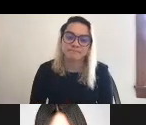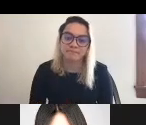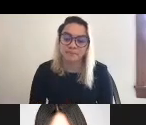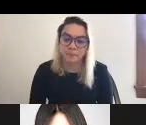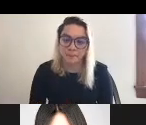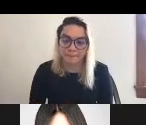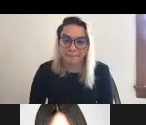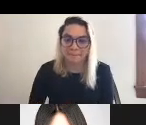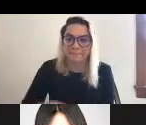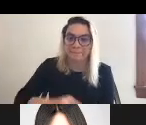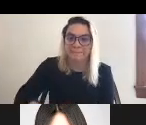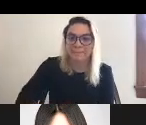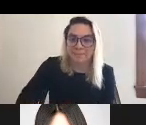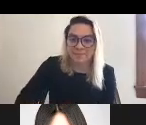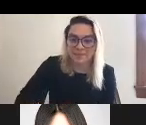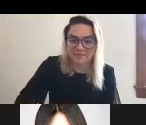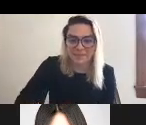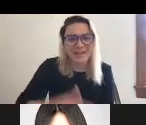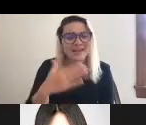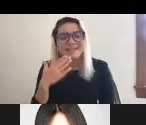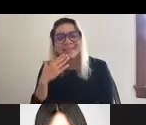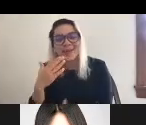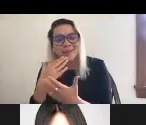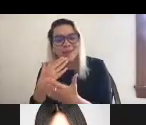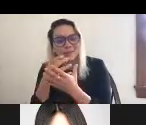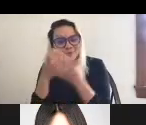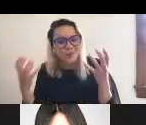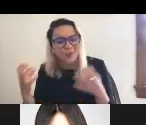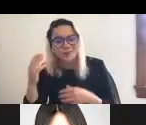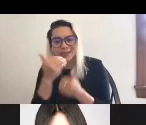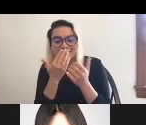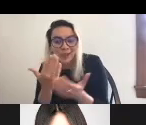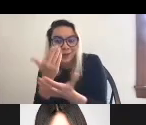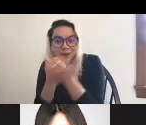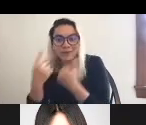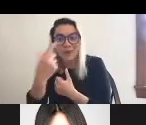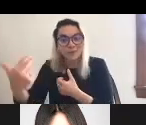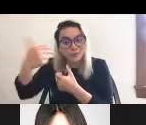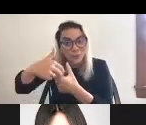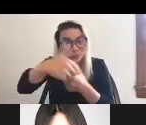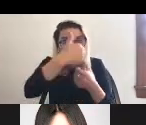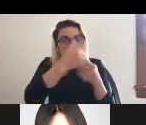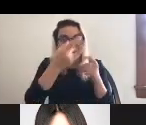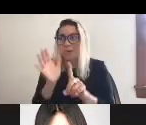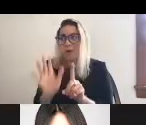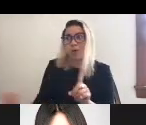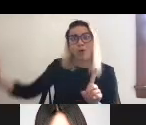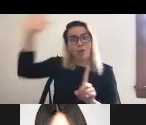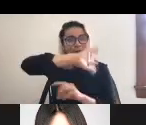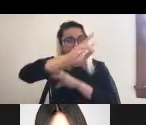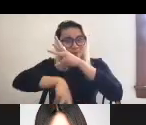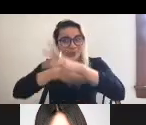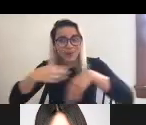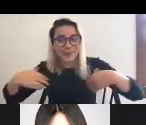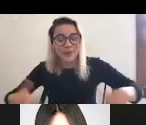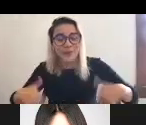Thank you so much, Ashley, and thank you to everyone who is joining us from all over the world, it looks like. I am